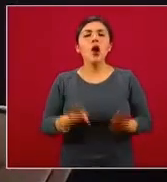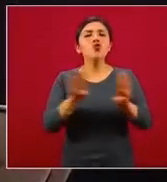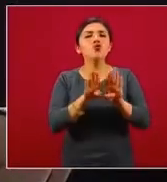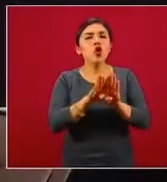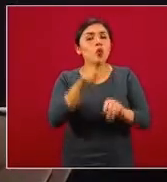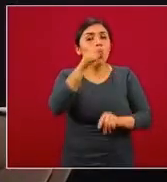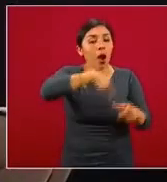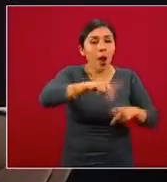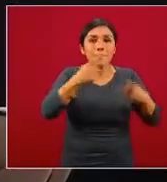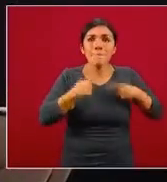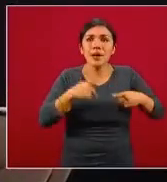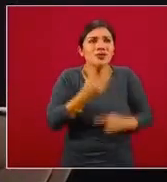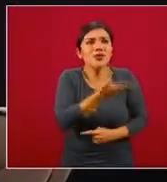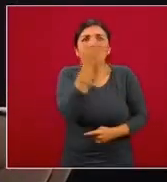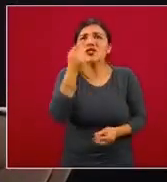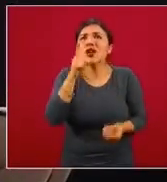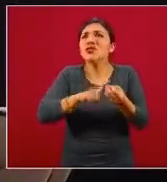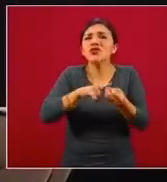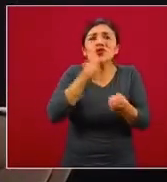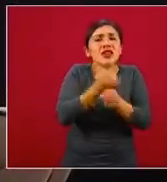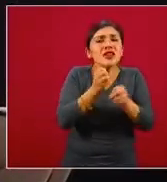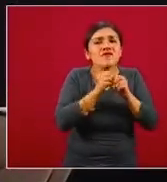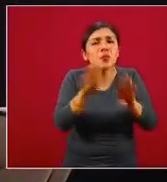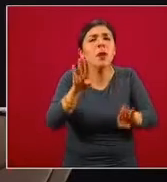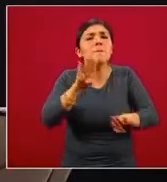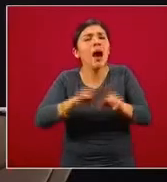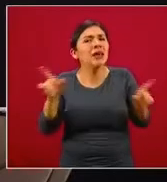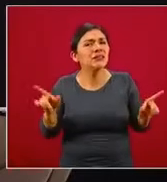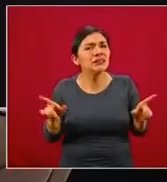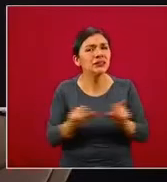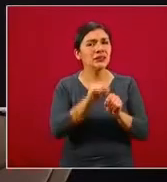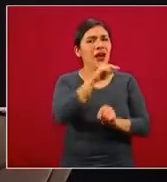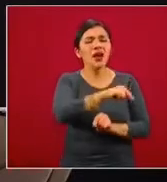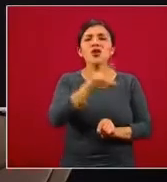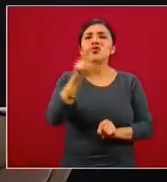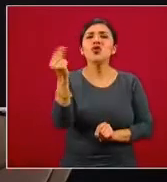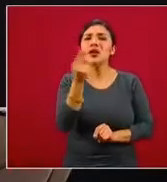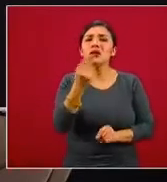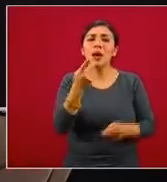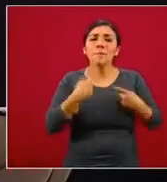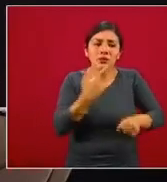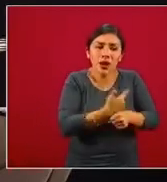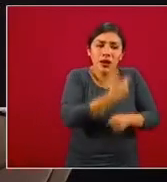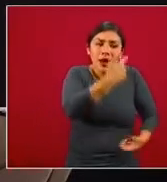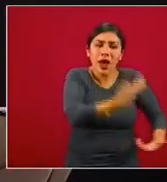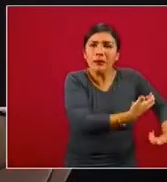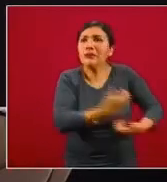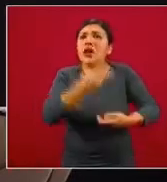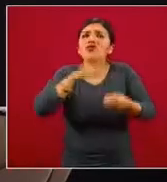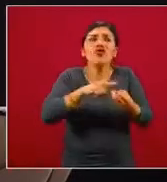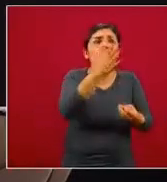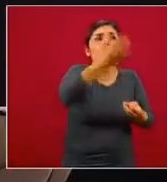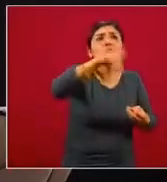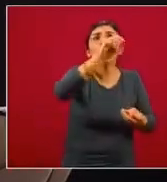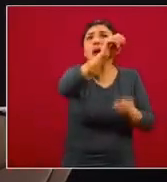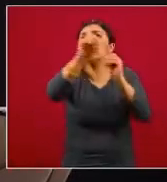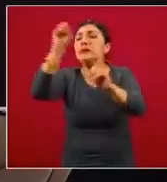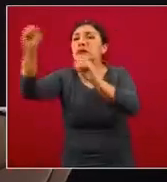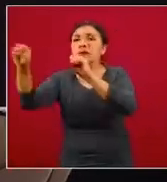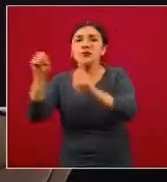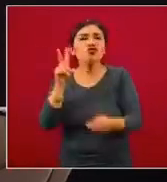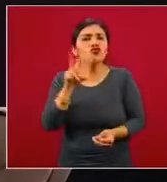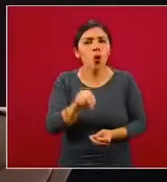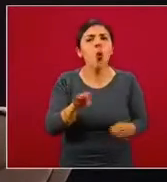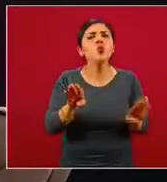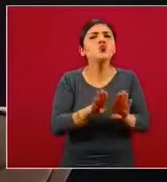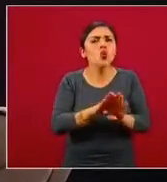and all this needs to be addressed before we even consider to reopen a school. First you, and